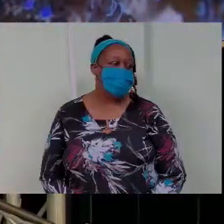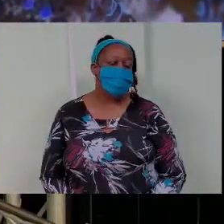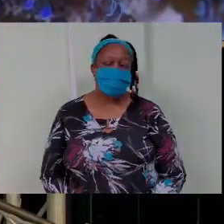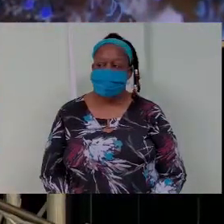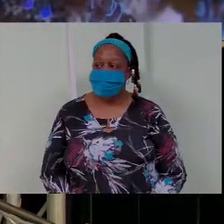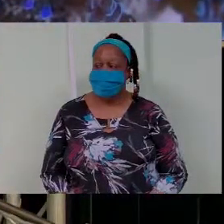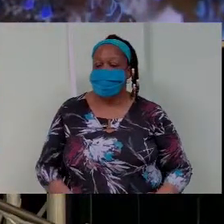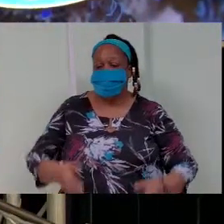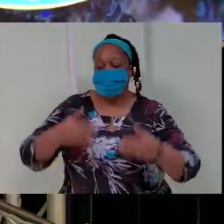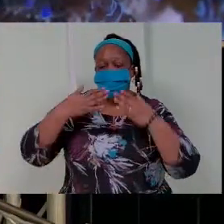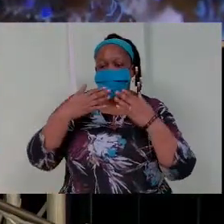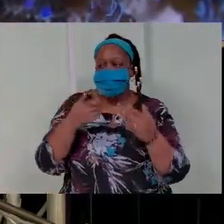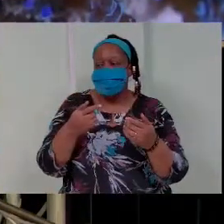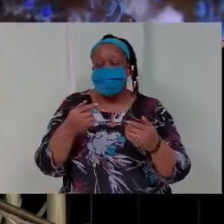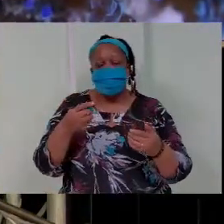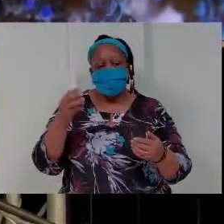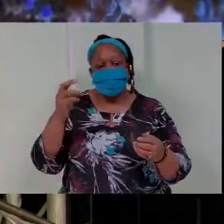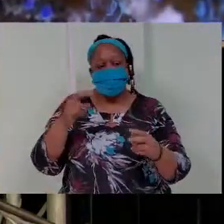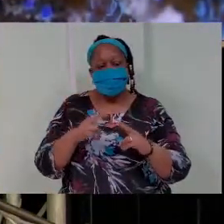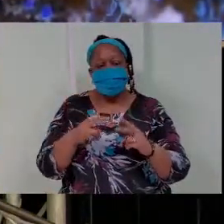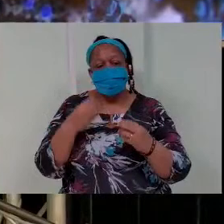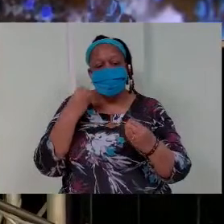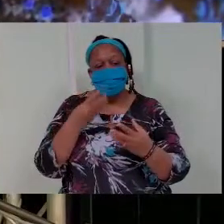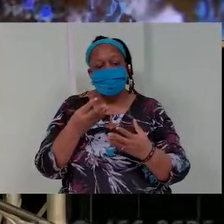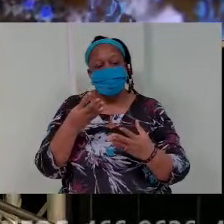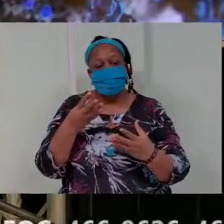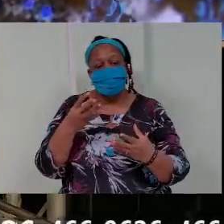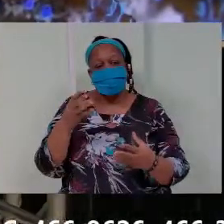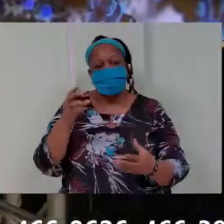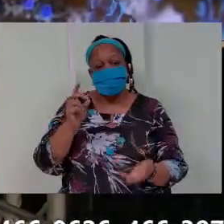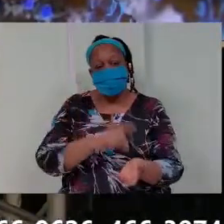Thank you very much, Dr. Laws, for that